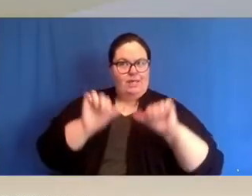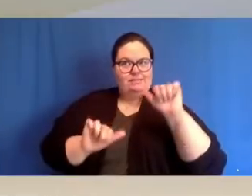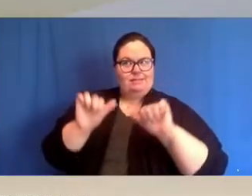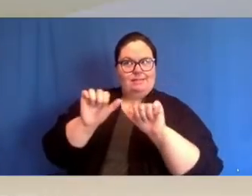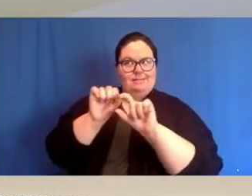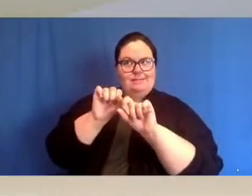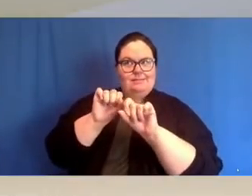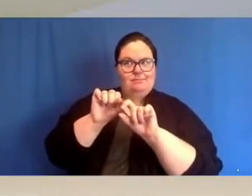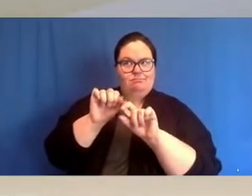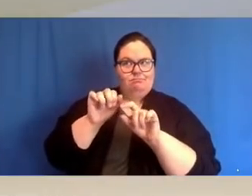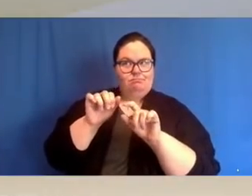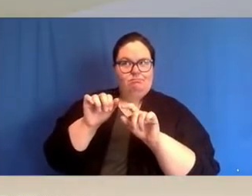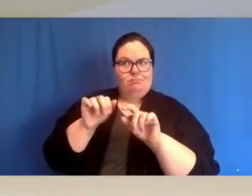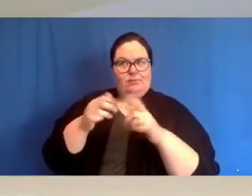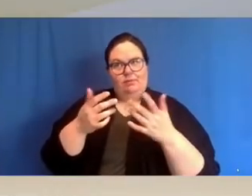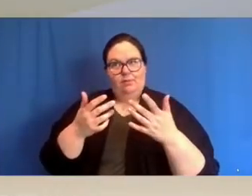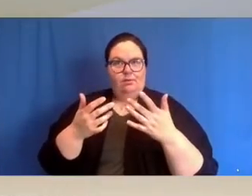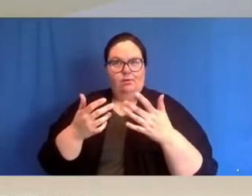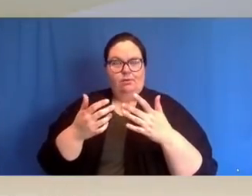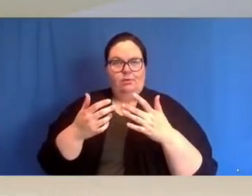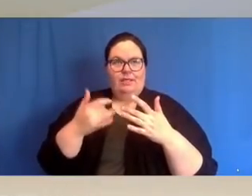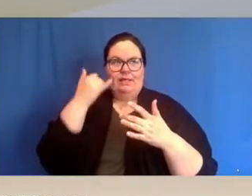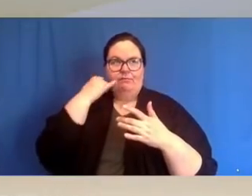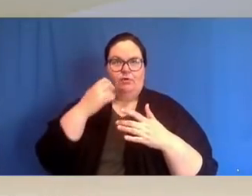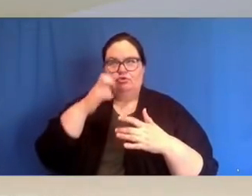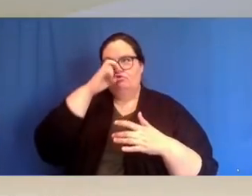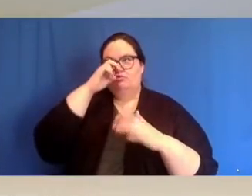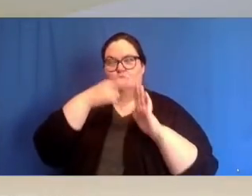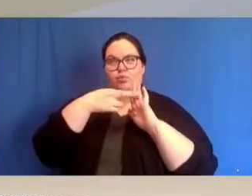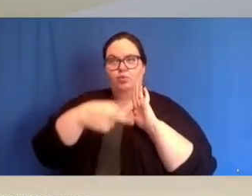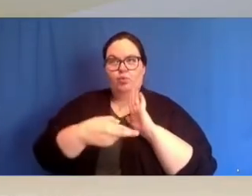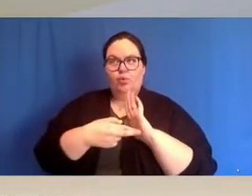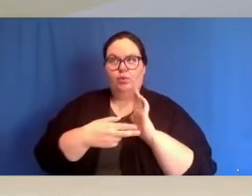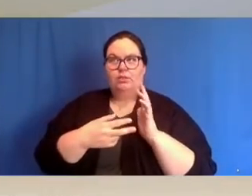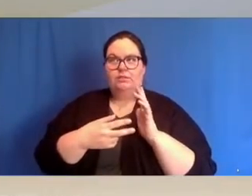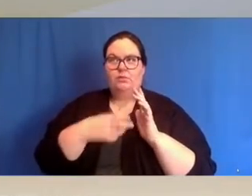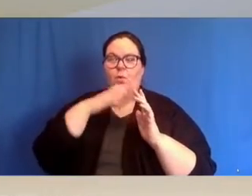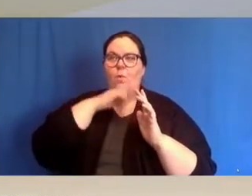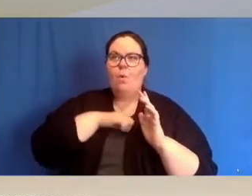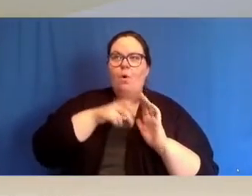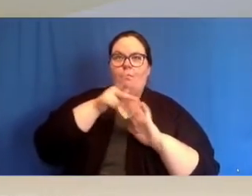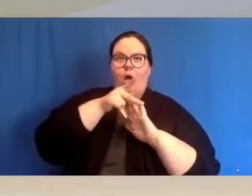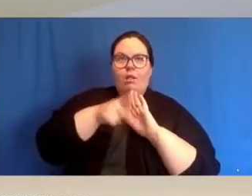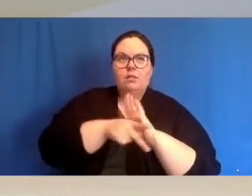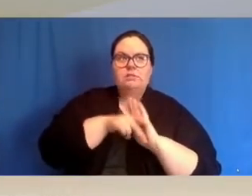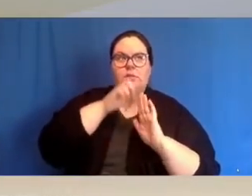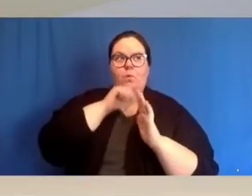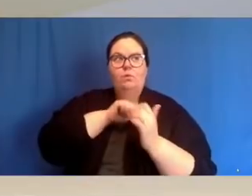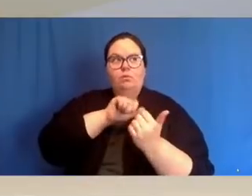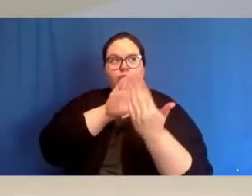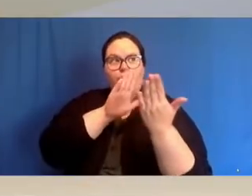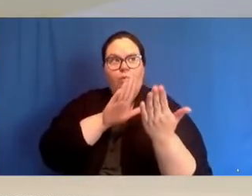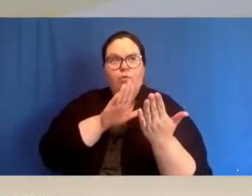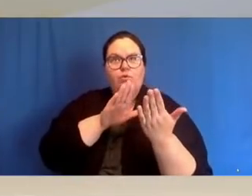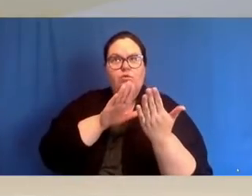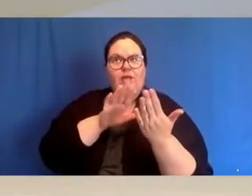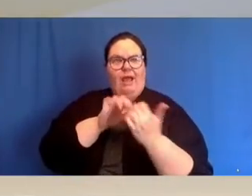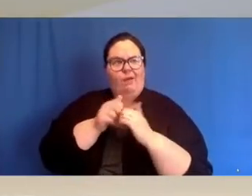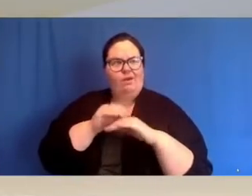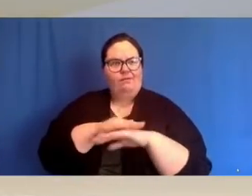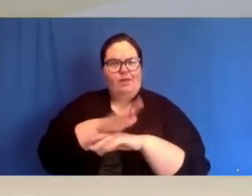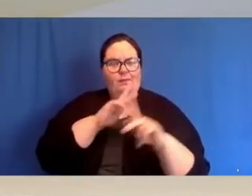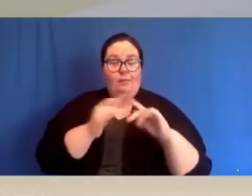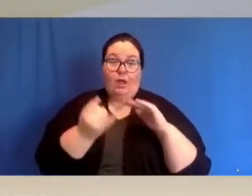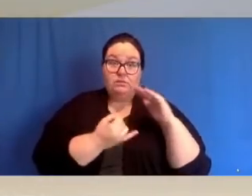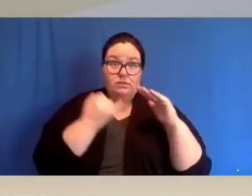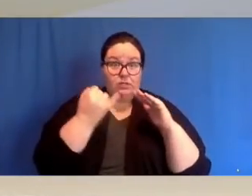at the downside of keeping the old policies and old approaches in place. For example,